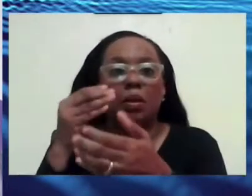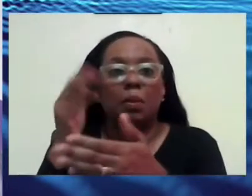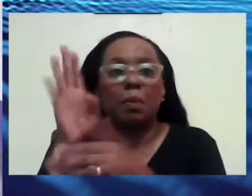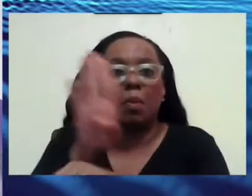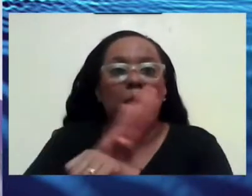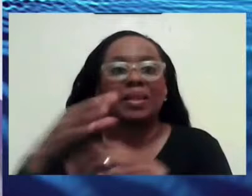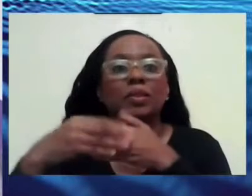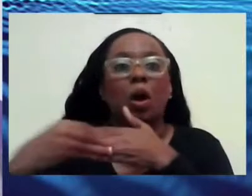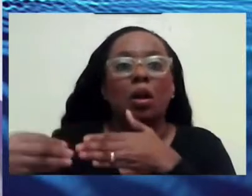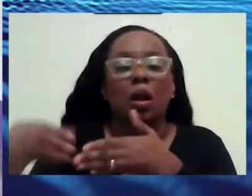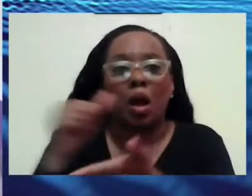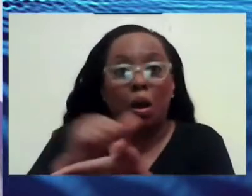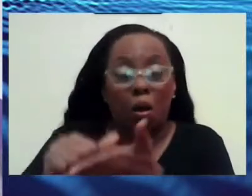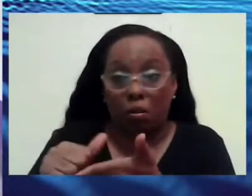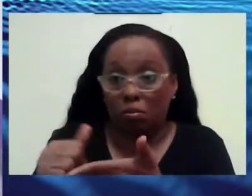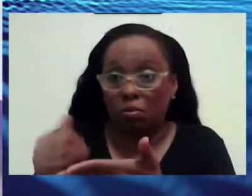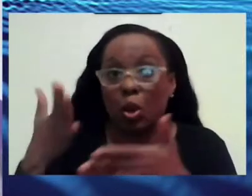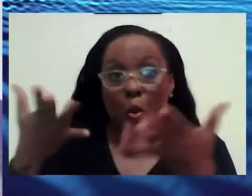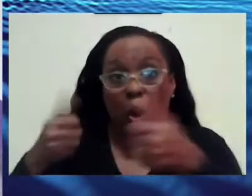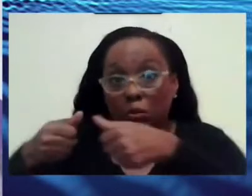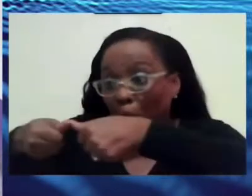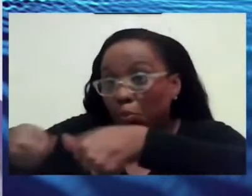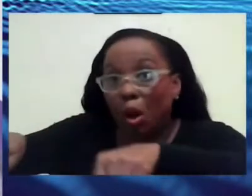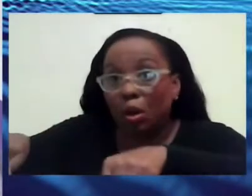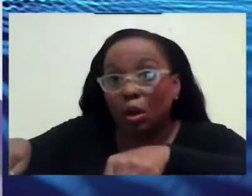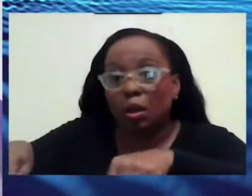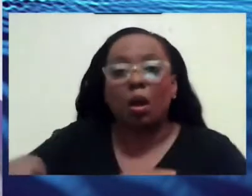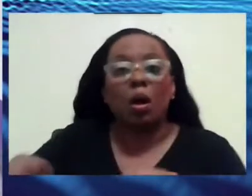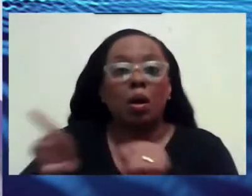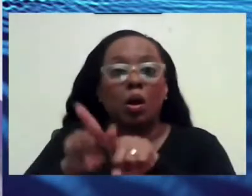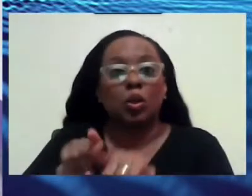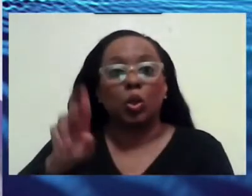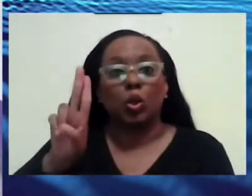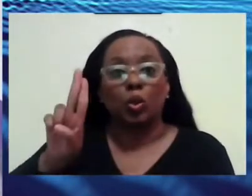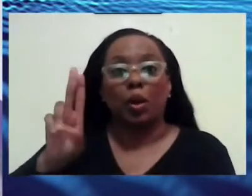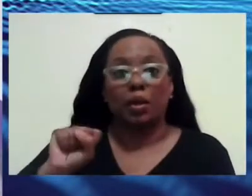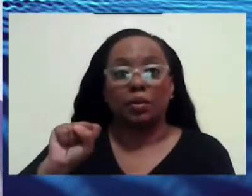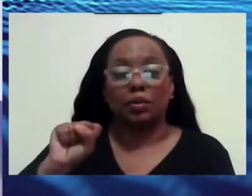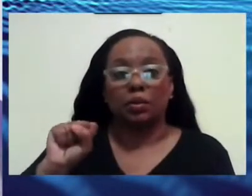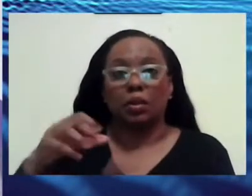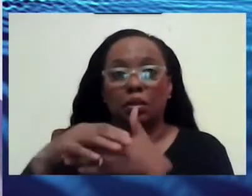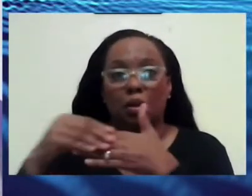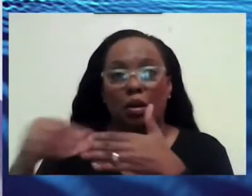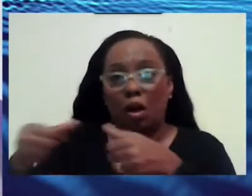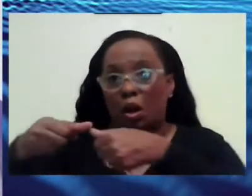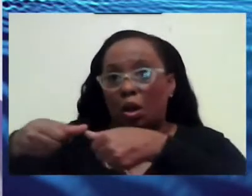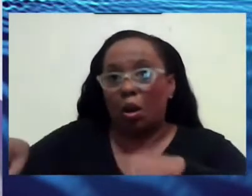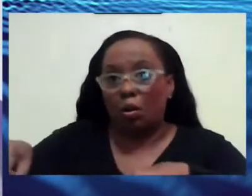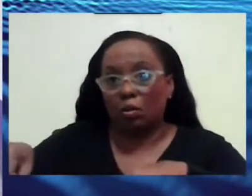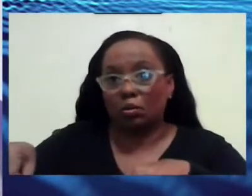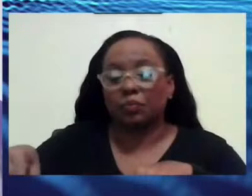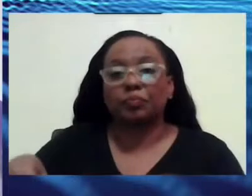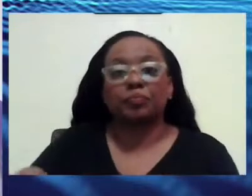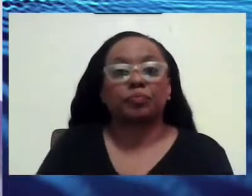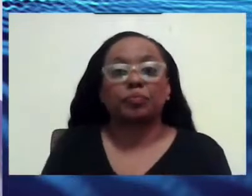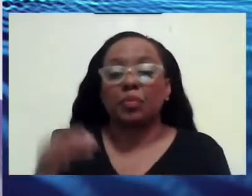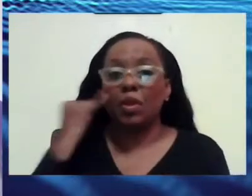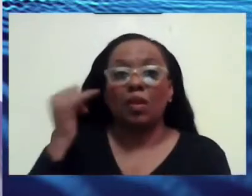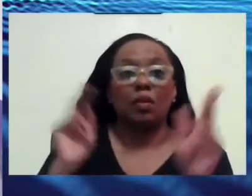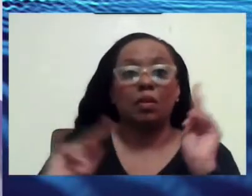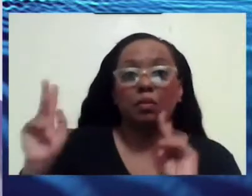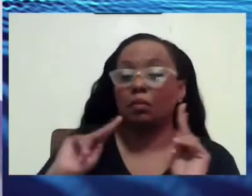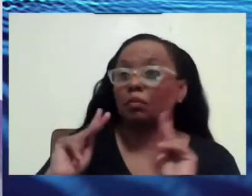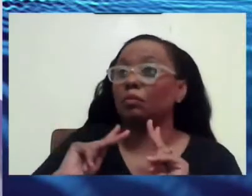by persons who may wish to do so. And we also have a US dollar account for persons who are within the diaspora or just want